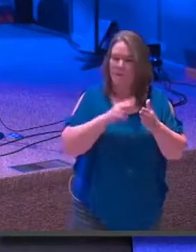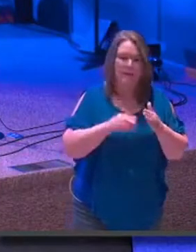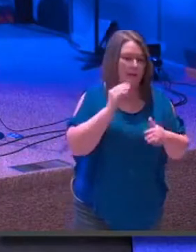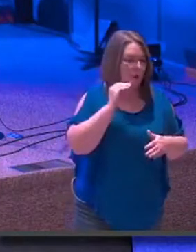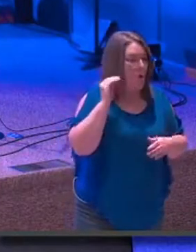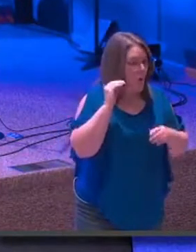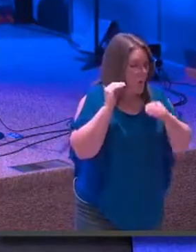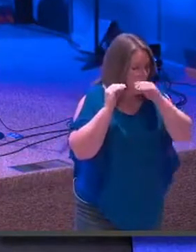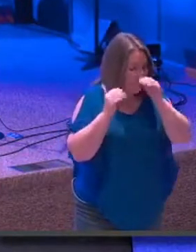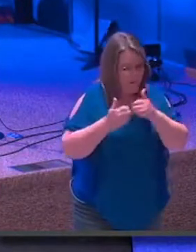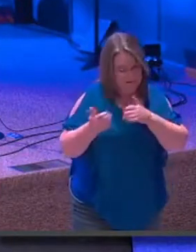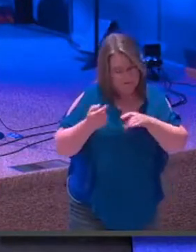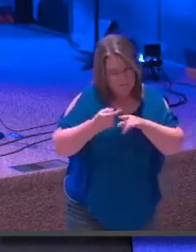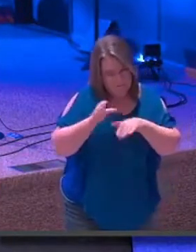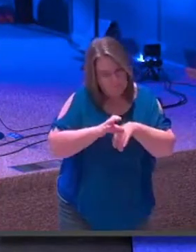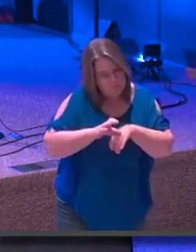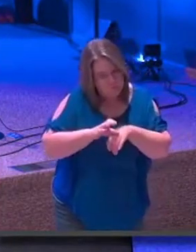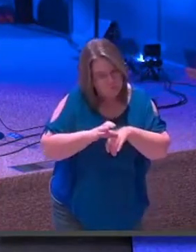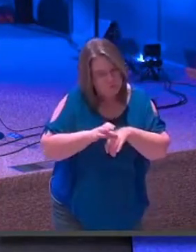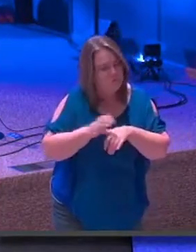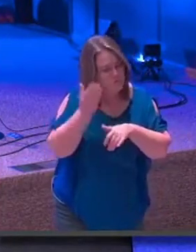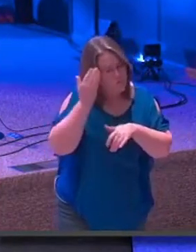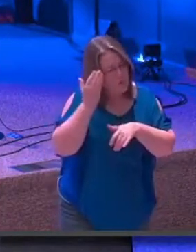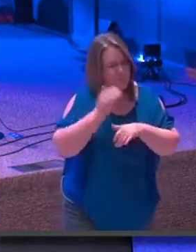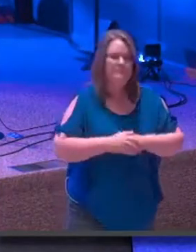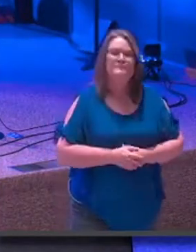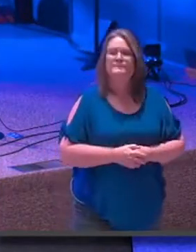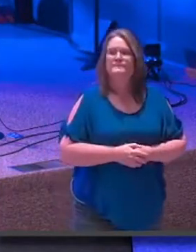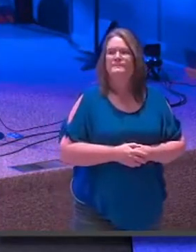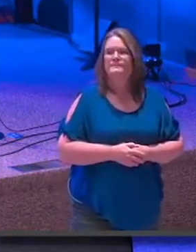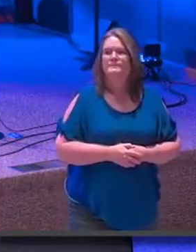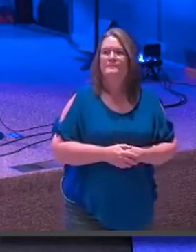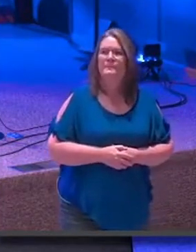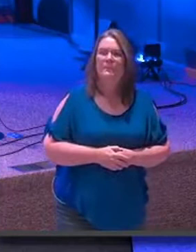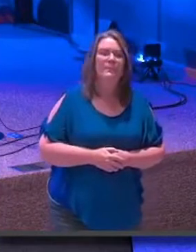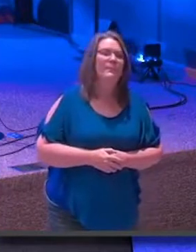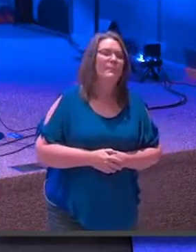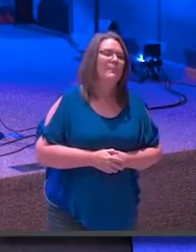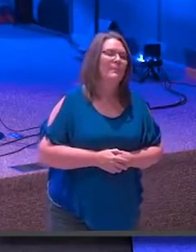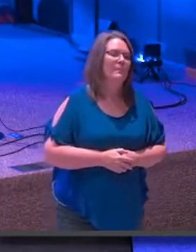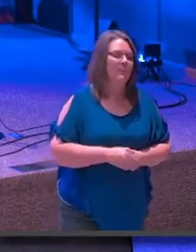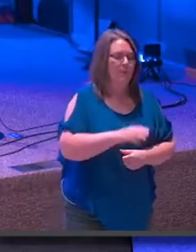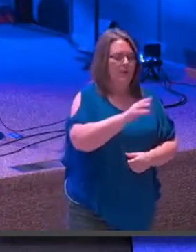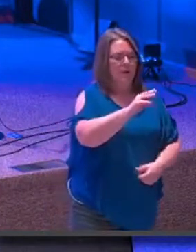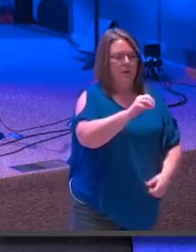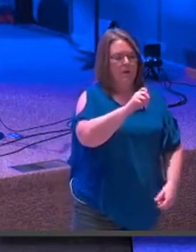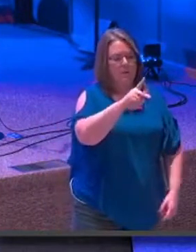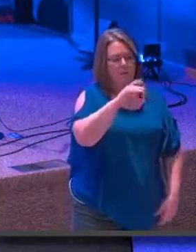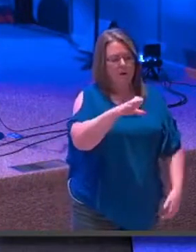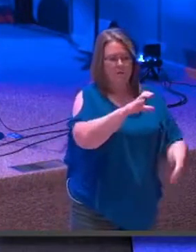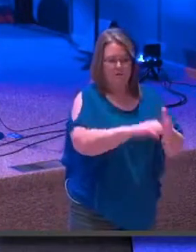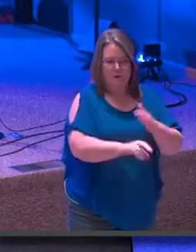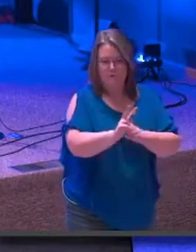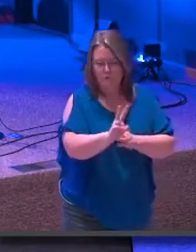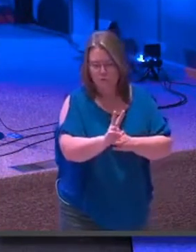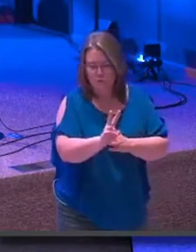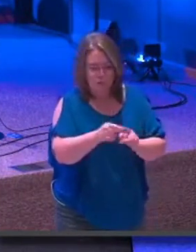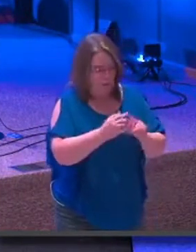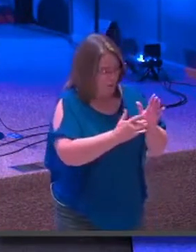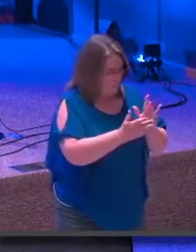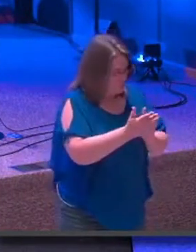apart from church, so there's a familiarity with it for them. But anyway, Mark chapter 2, verses 1 through 12. When Jesus